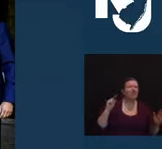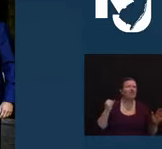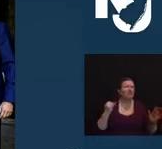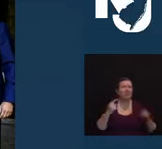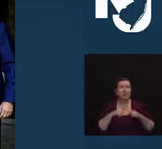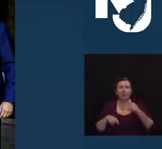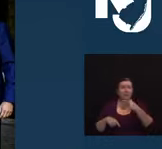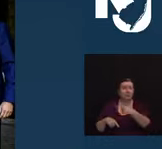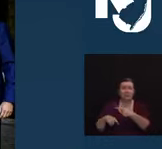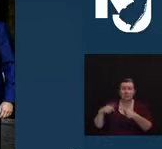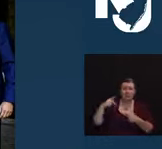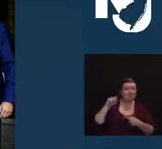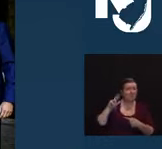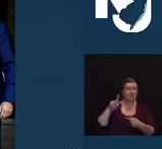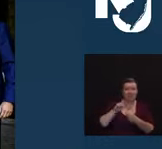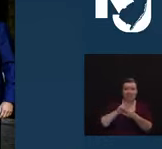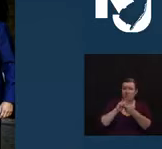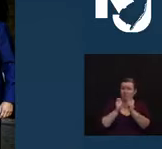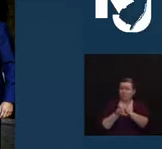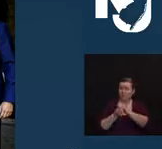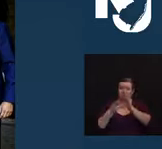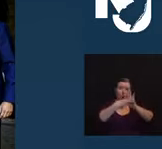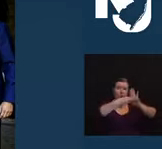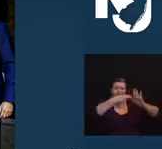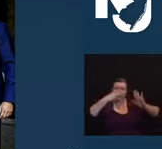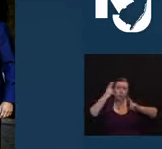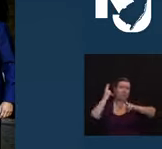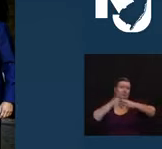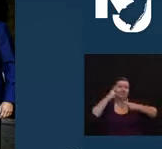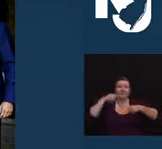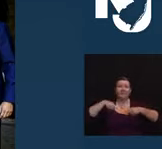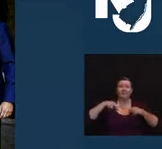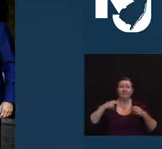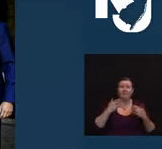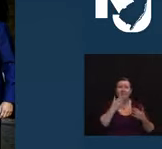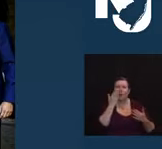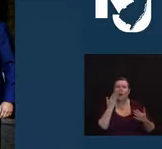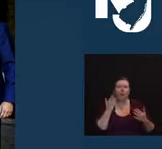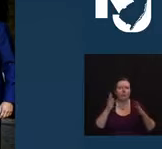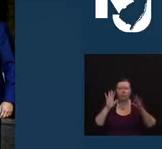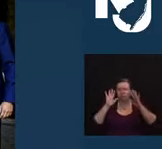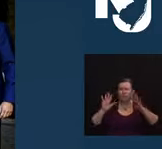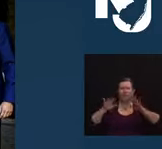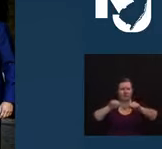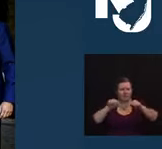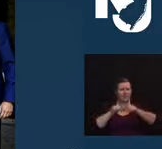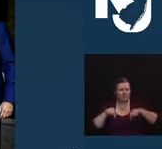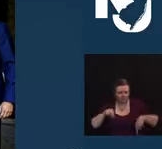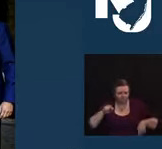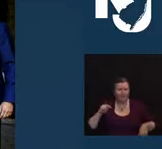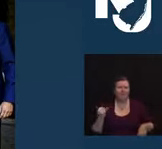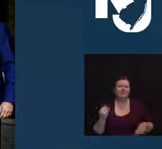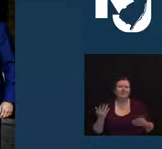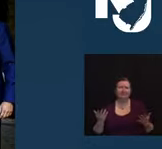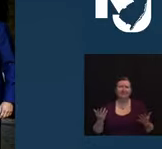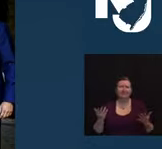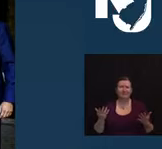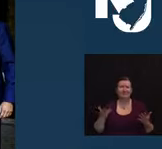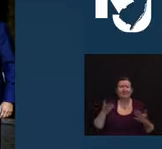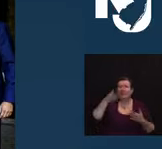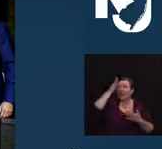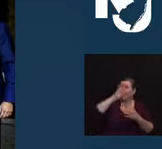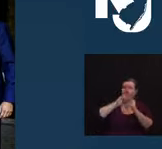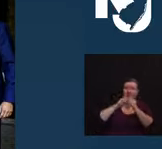only good things come. We thank him for all that he did, and may God bless and watch over his soul and his extraordinary